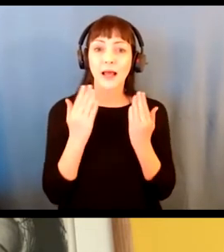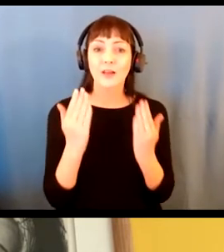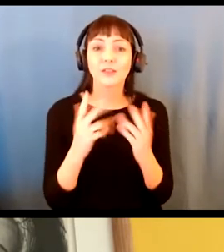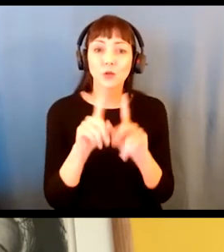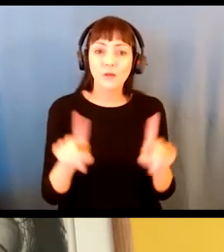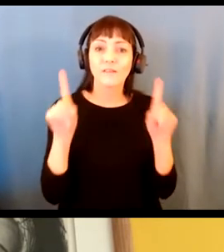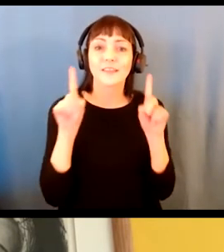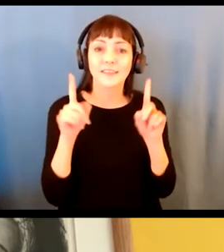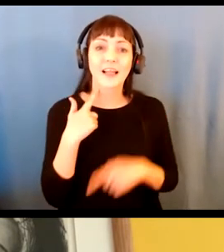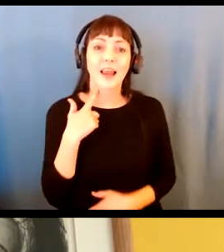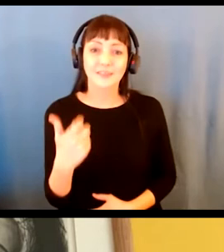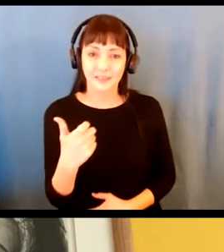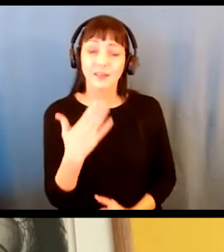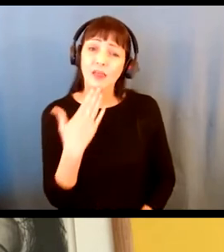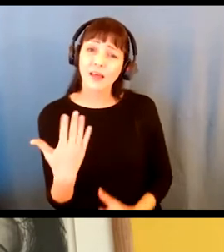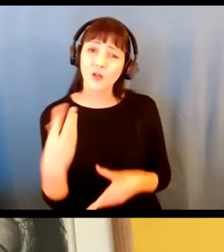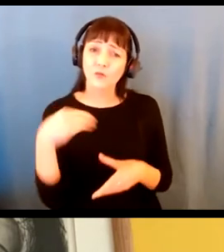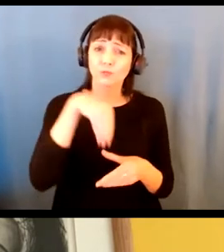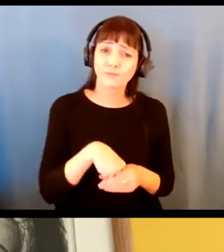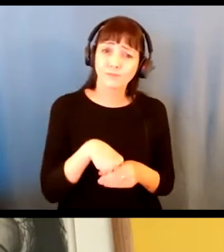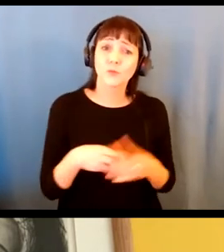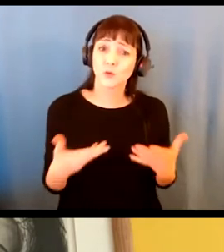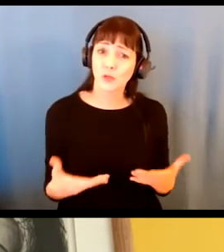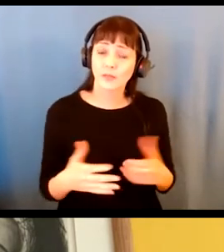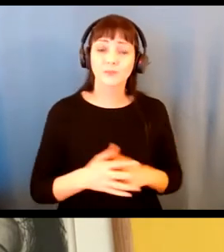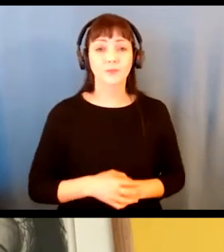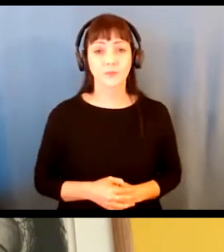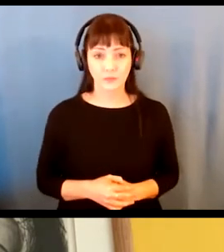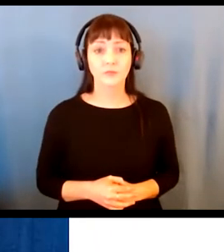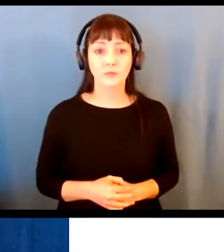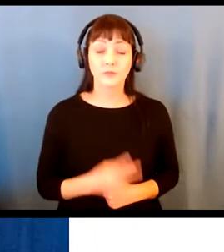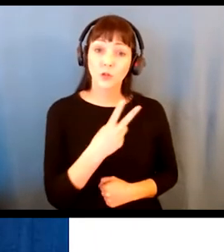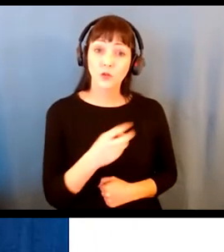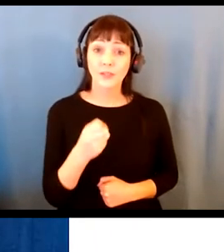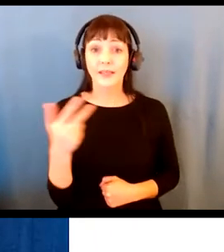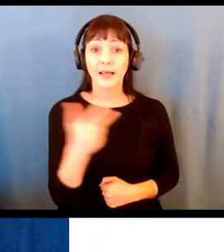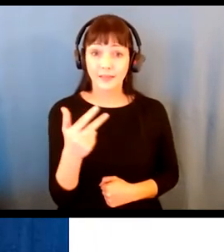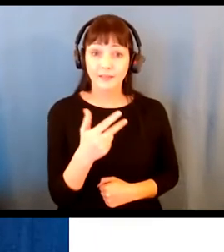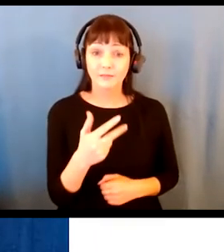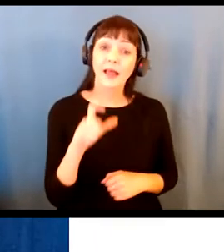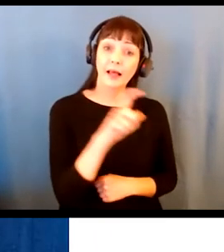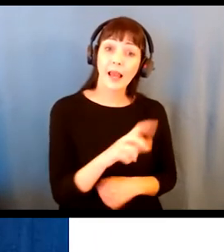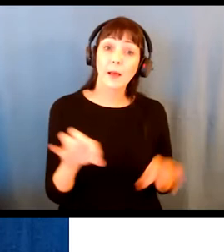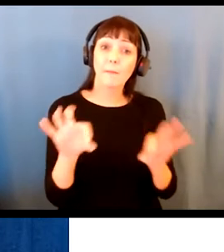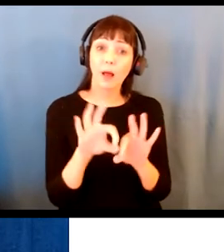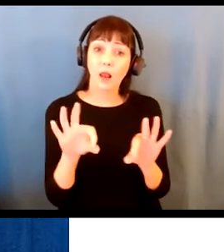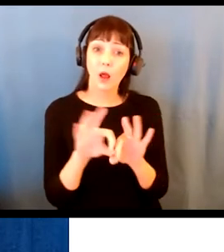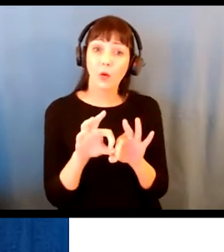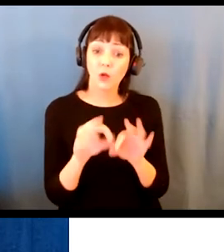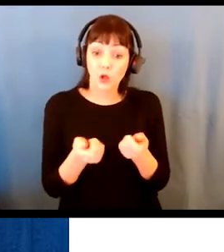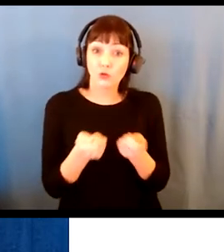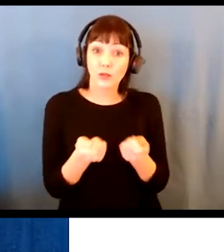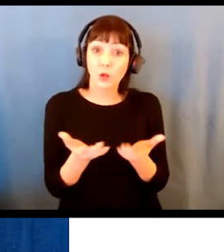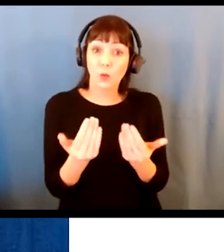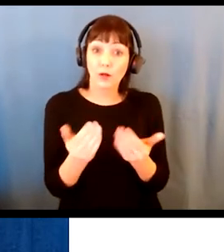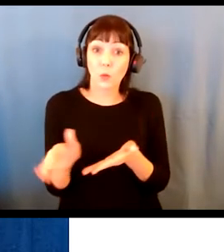University of Leicester. Thanks for having me along to be part of your event today. In 2018, Claire Barlow, who was then curator at